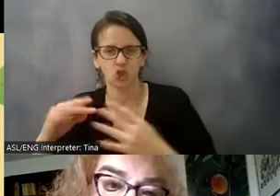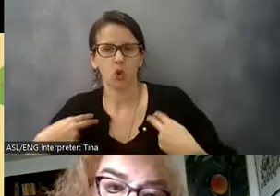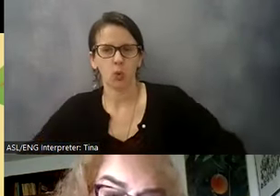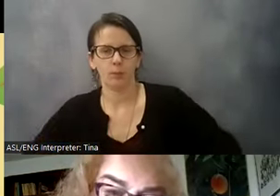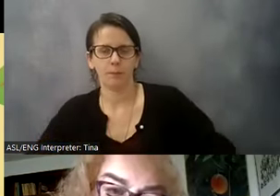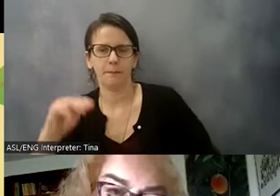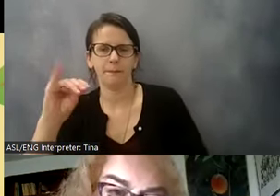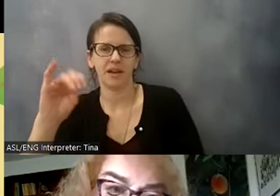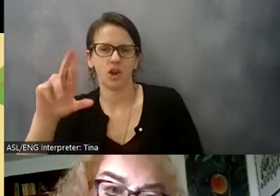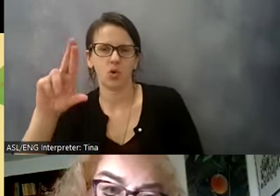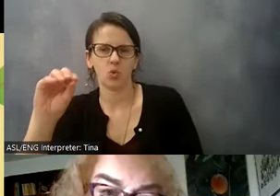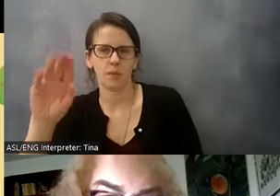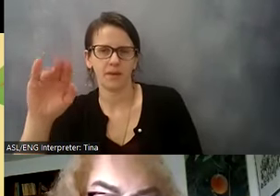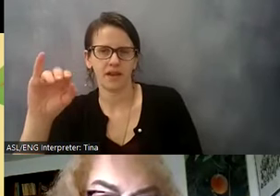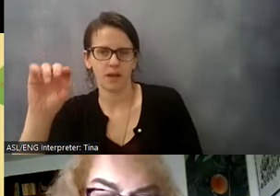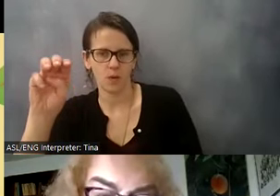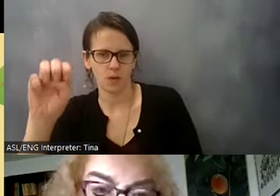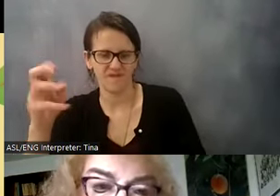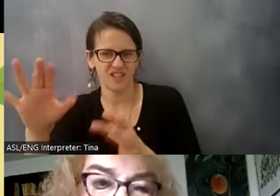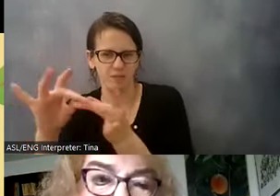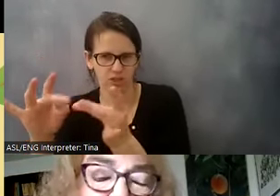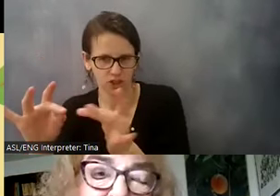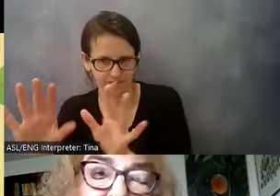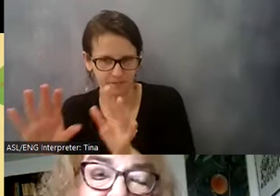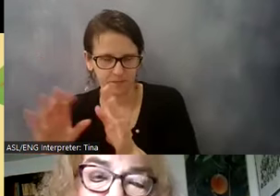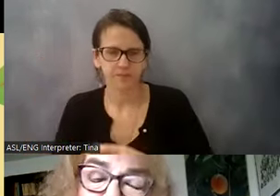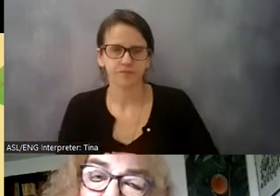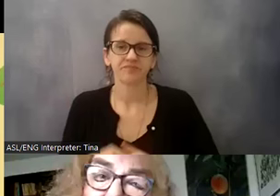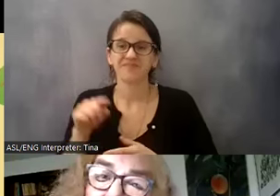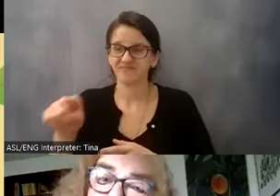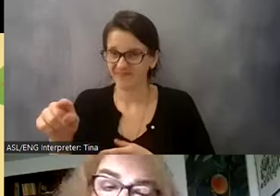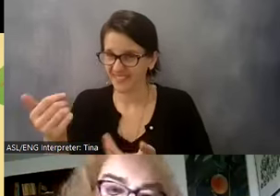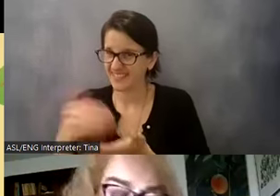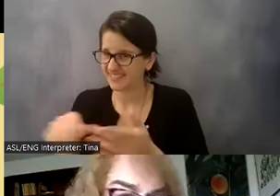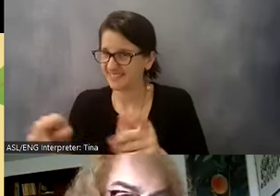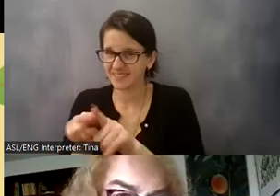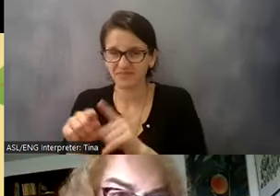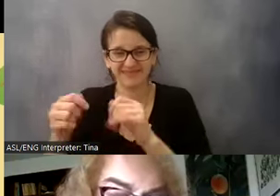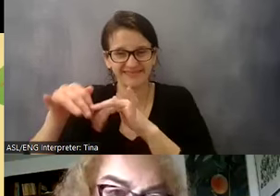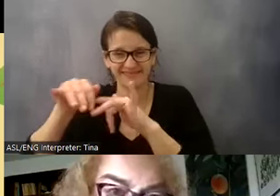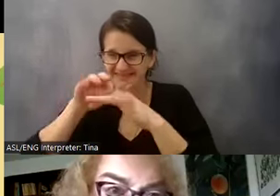which is also a it's an aggregation